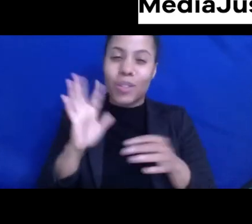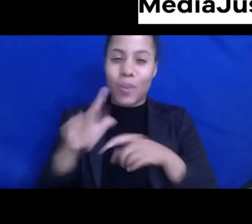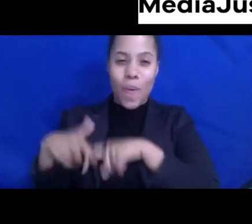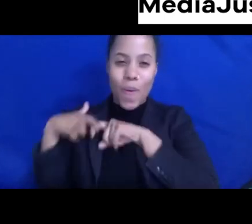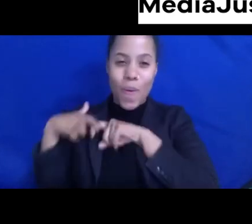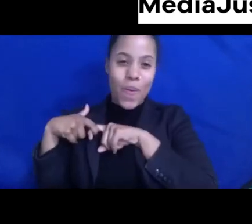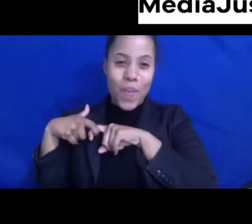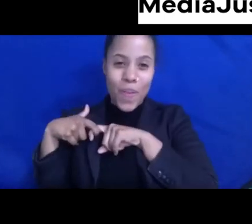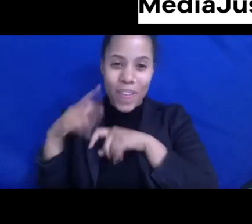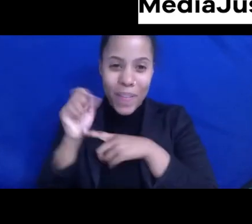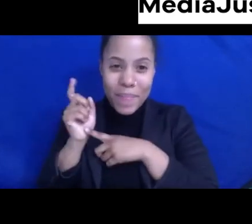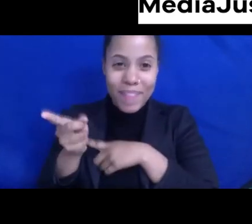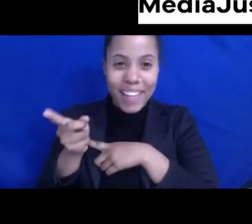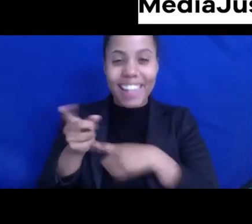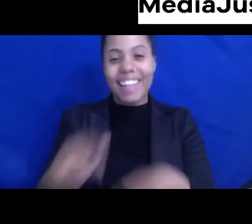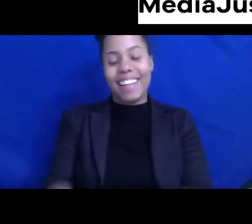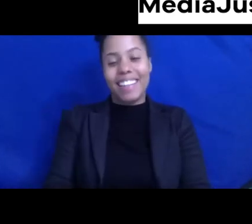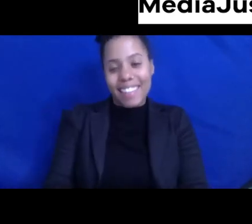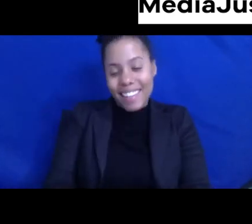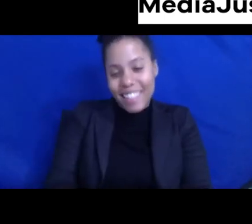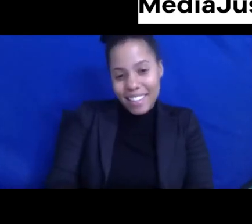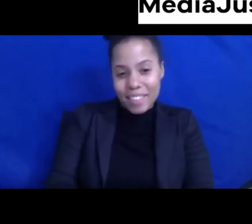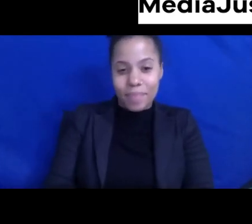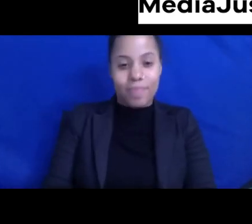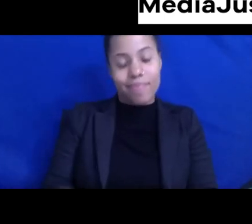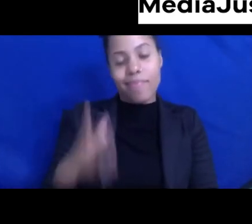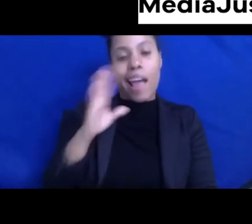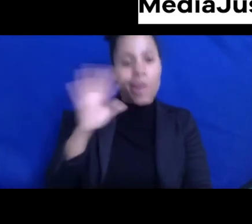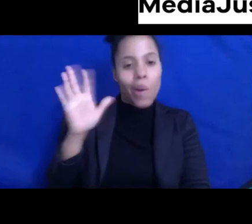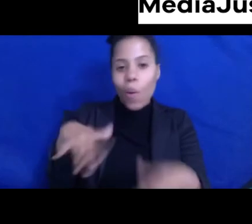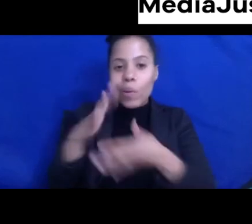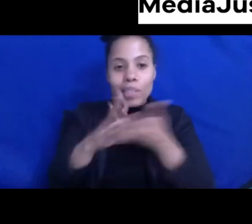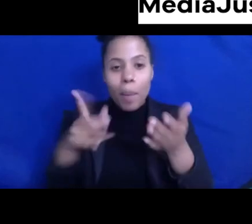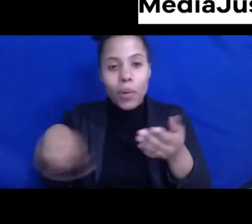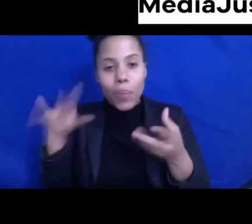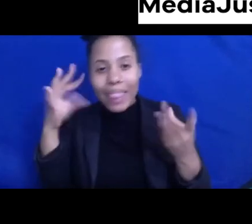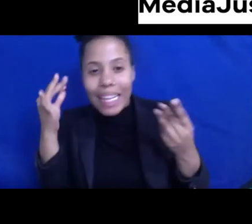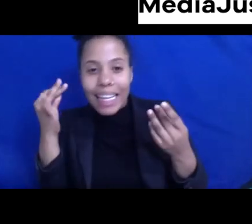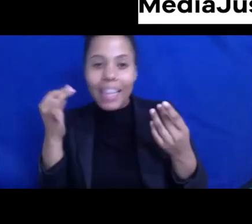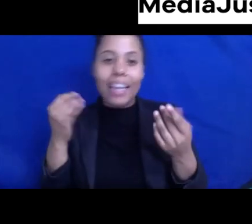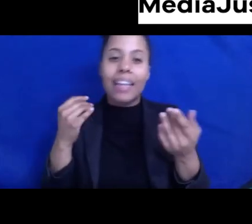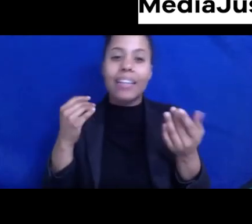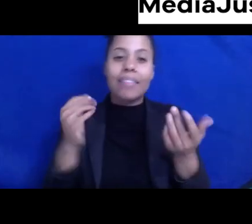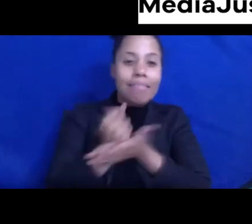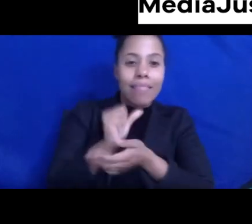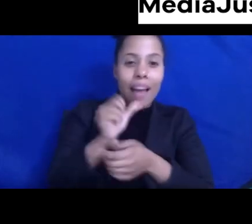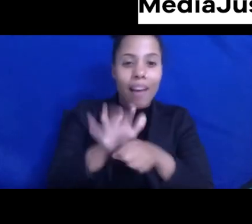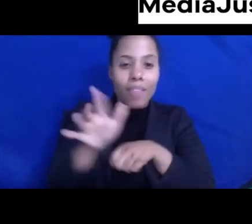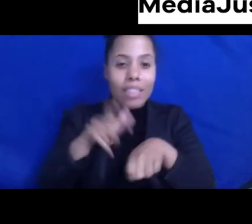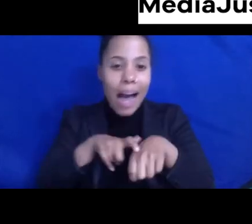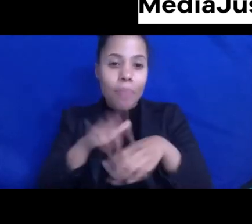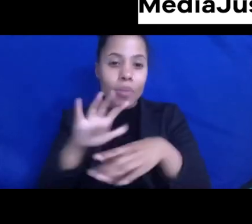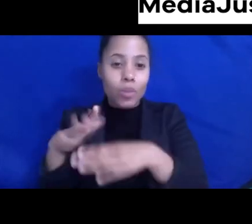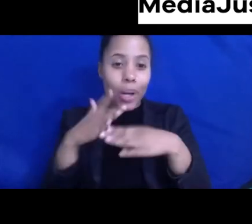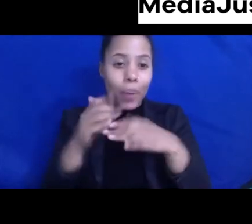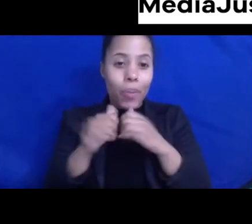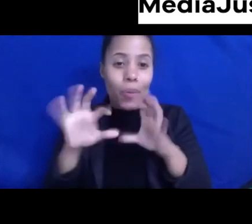that you were doing that maybe you didn't even get a chance to share in your groups, because we can go into that now.